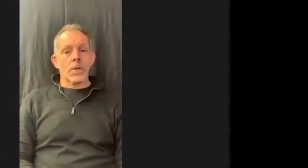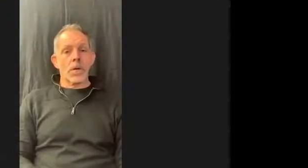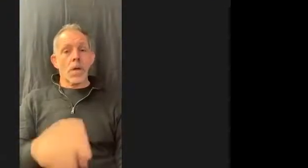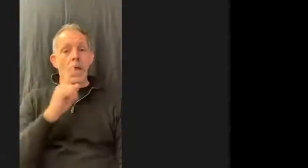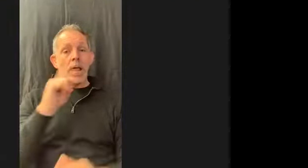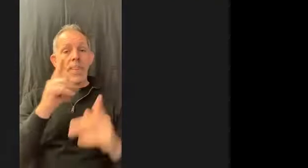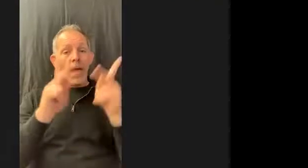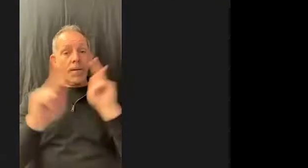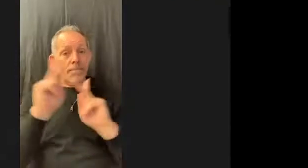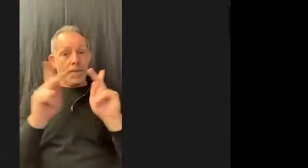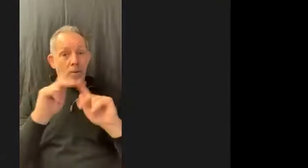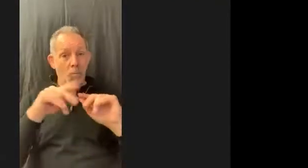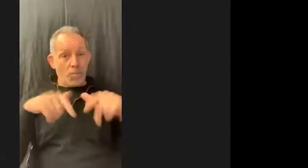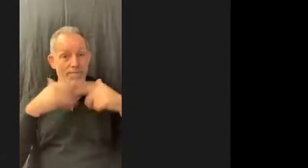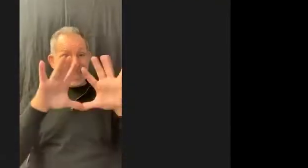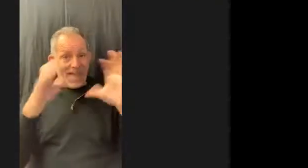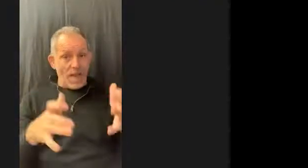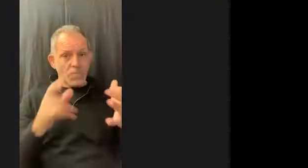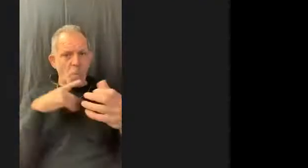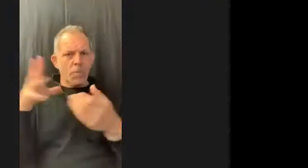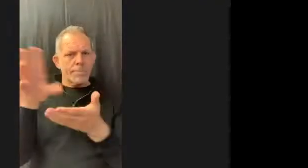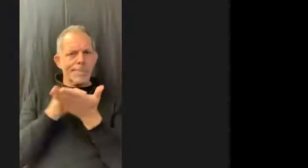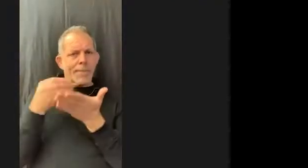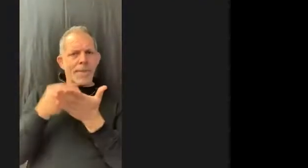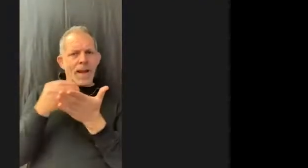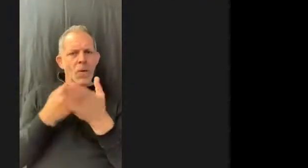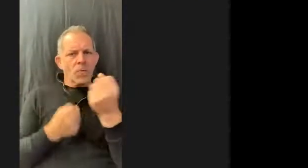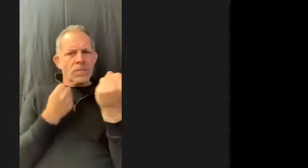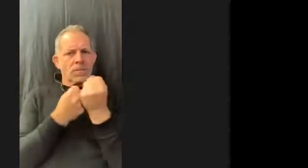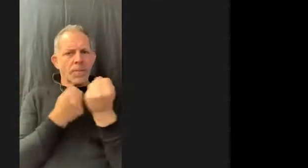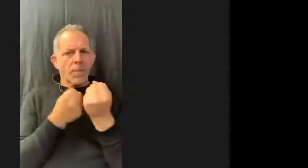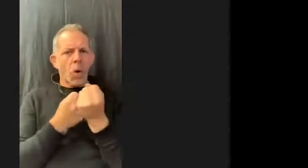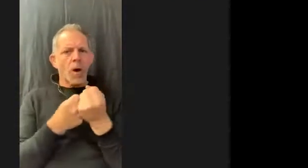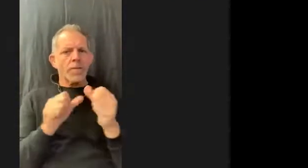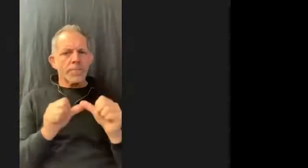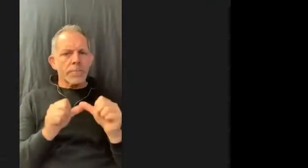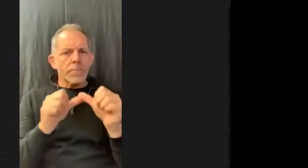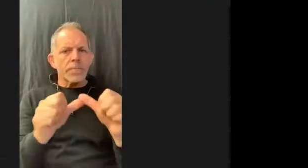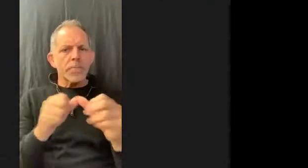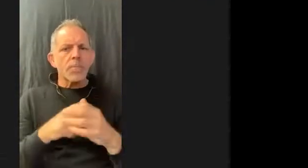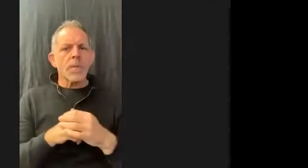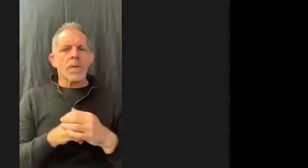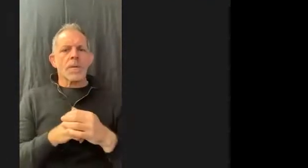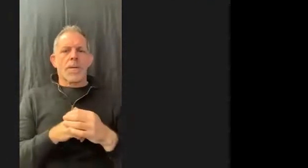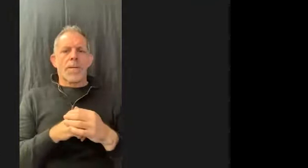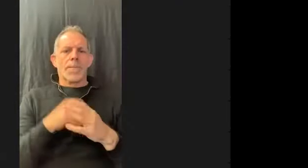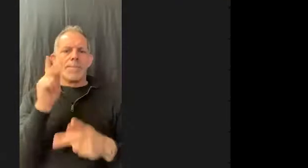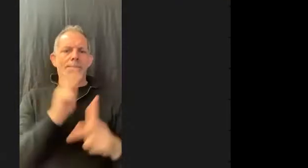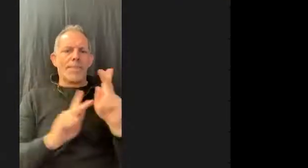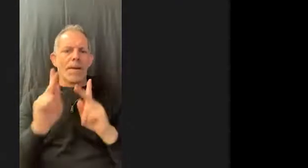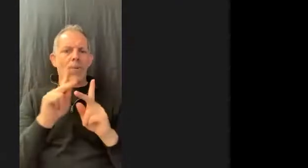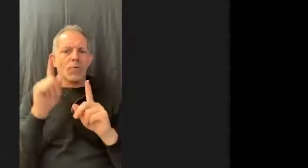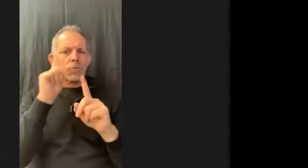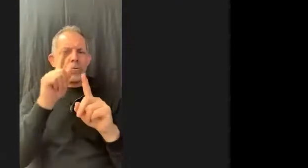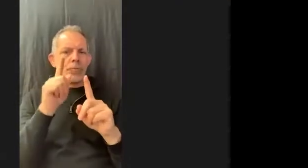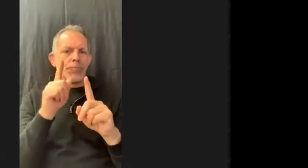entry, re-entry opportunities, with the real goal of increased economic and housing stability for those